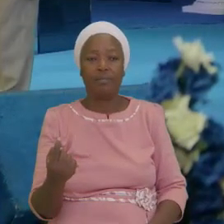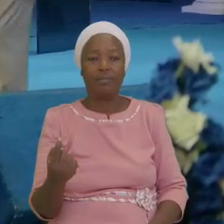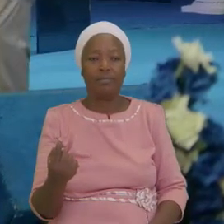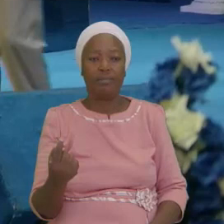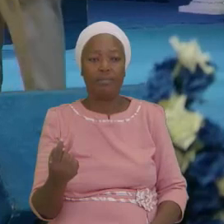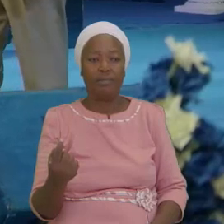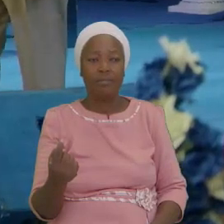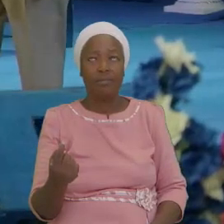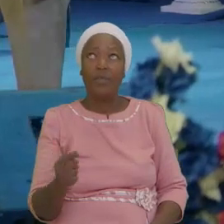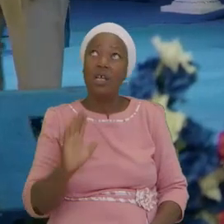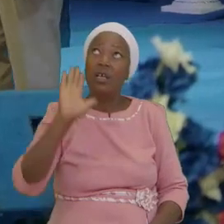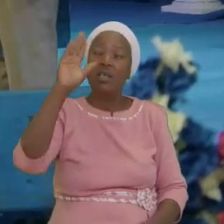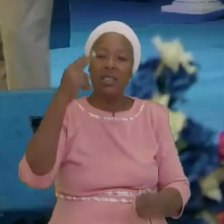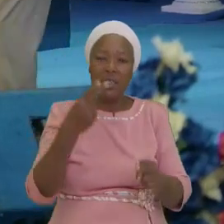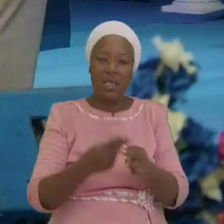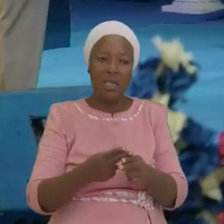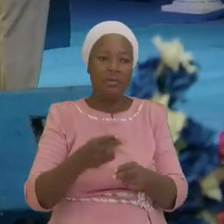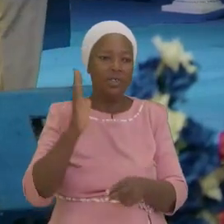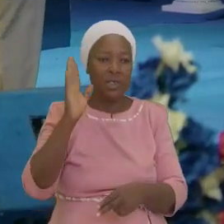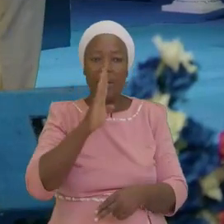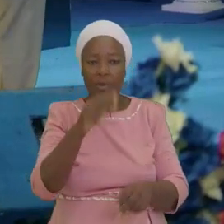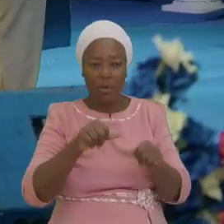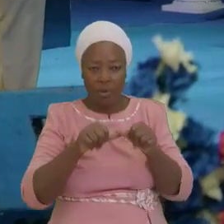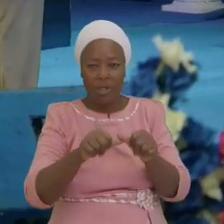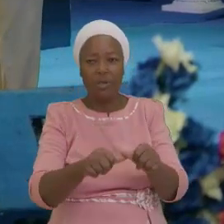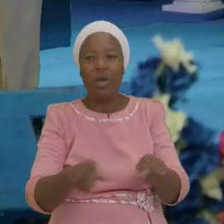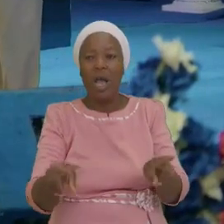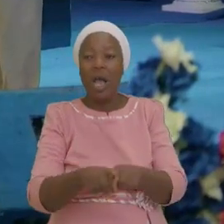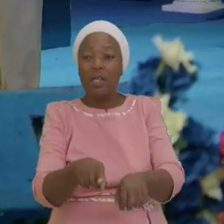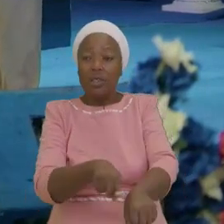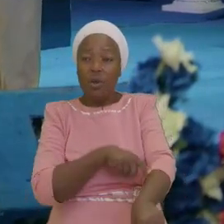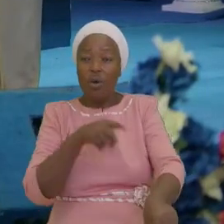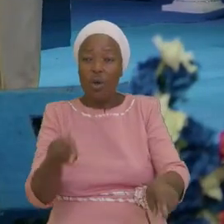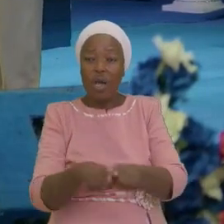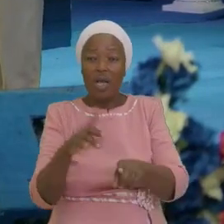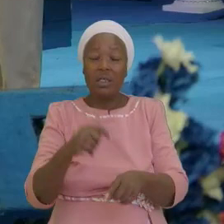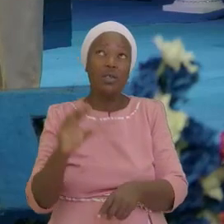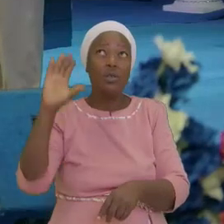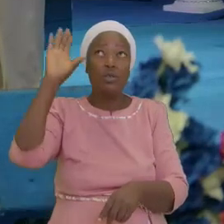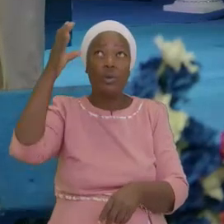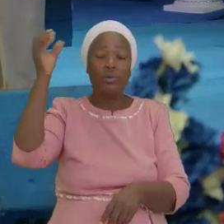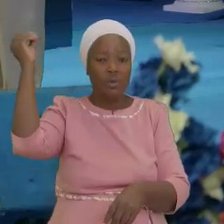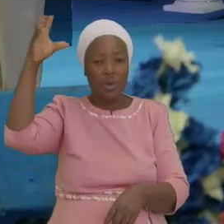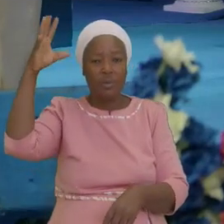His name shall be continued as long as the sun.